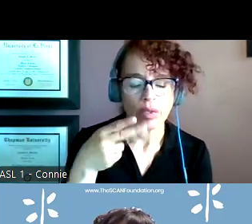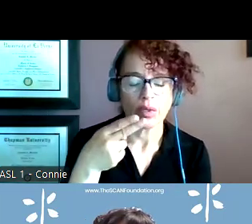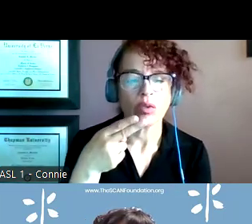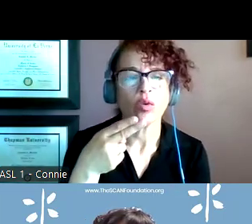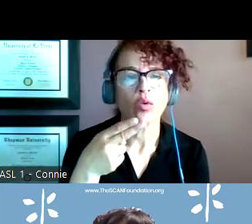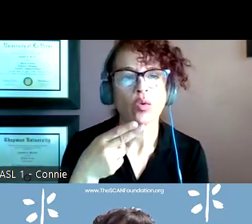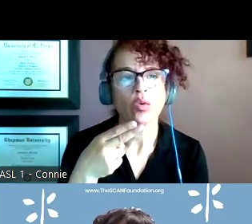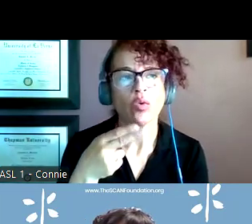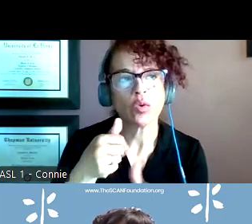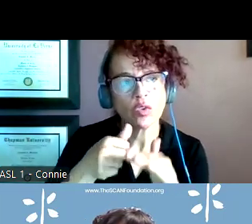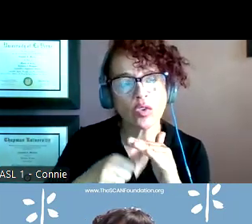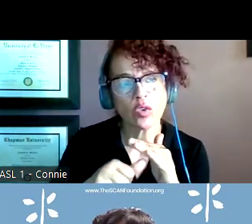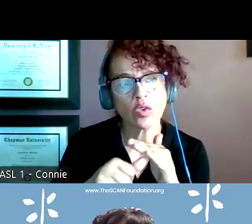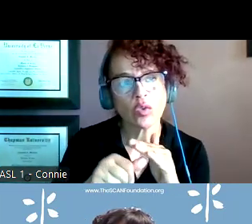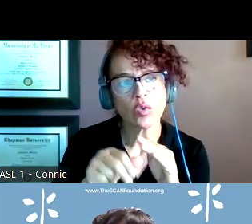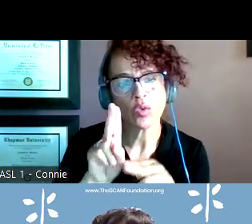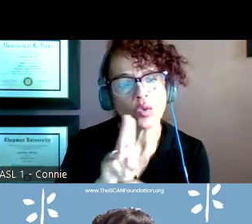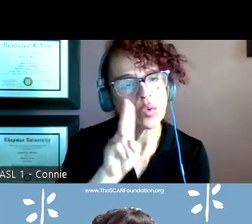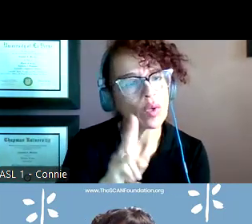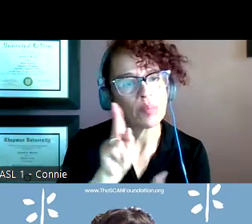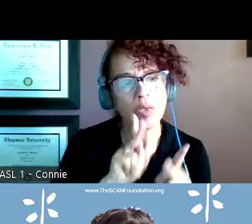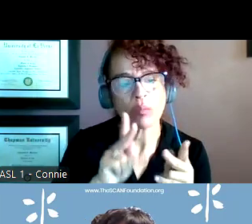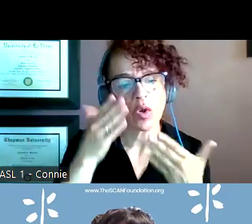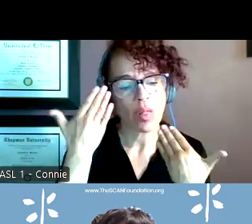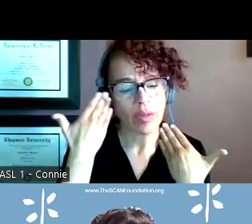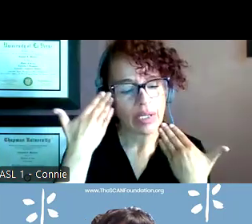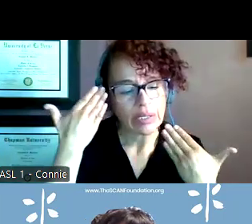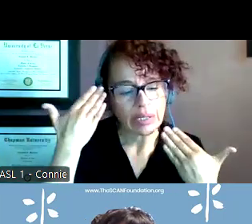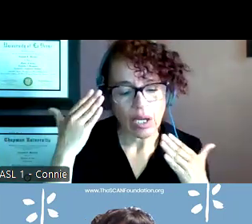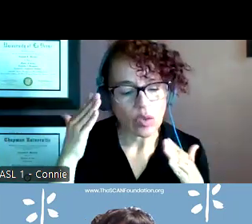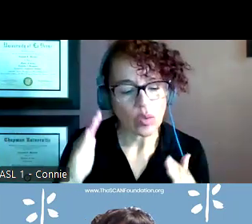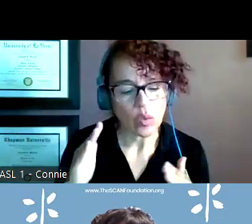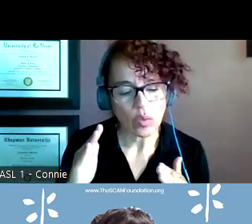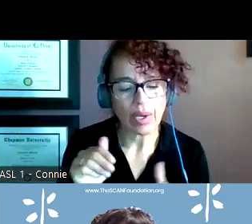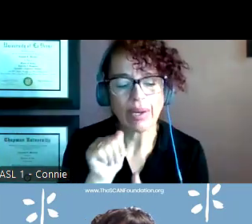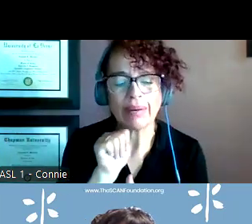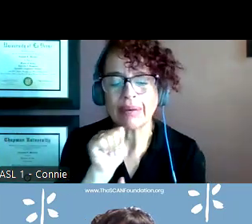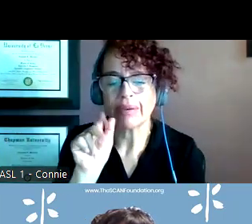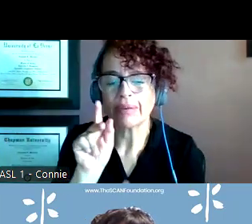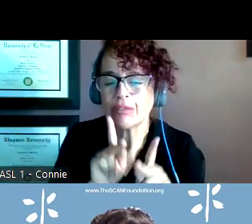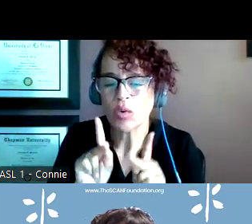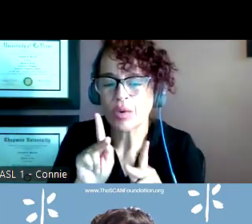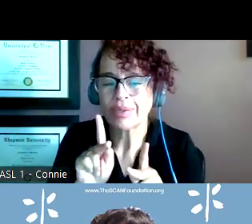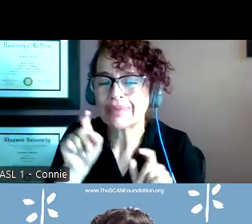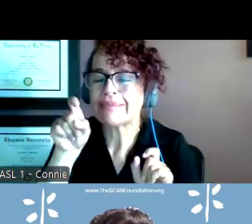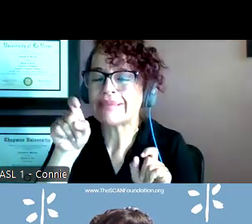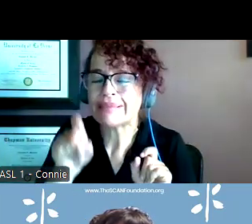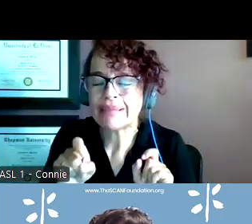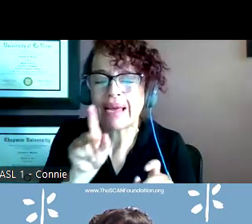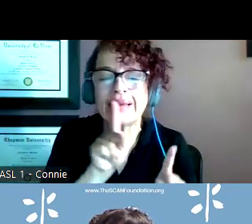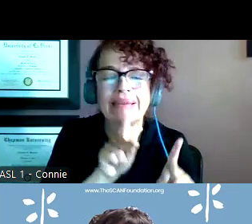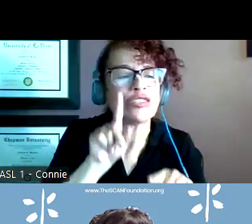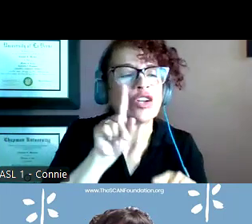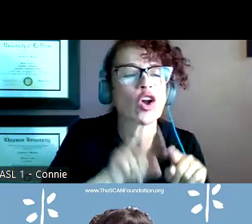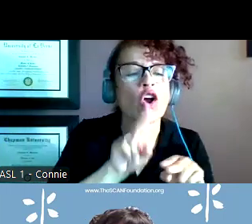it was underutilized because people didn't know about it. It's not that people didn't need it, but people can't